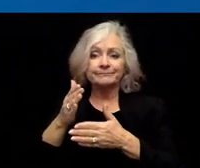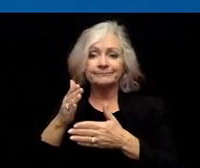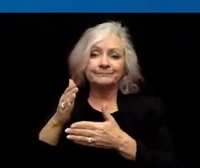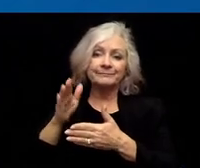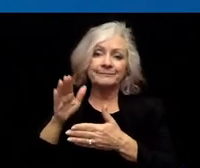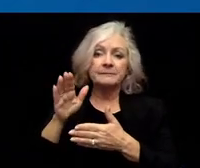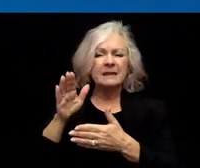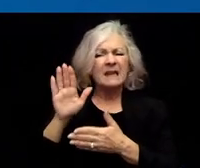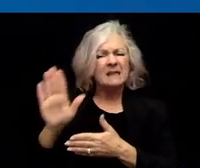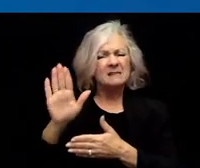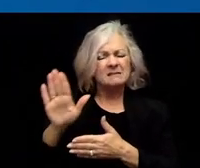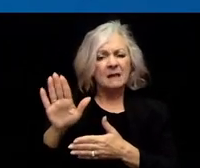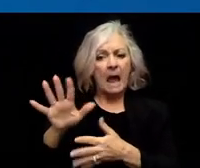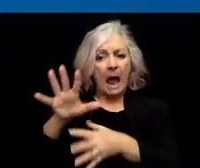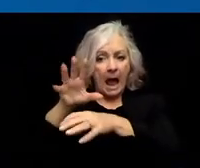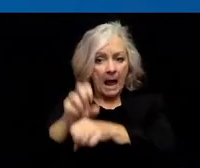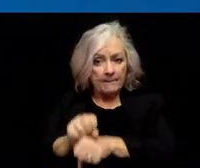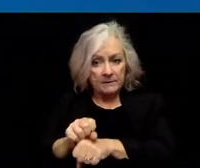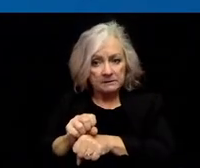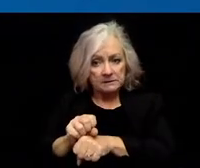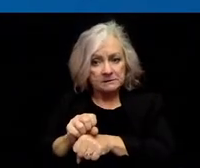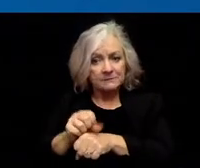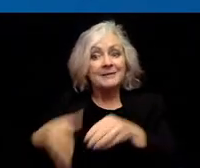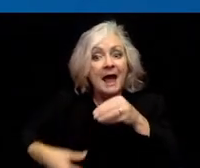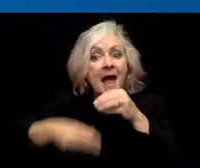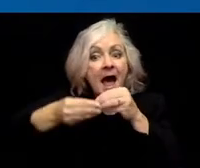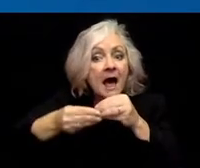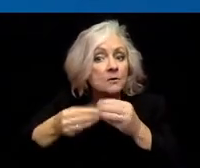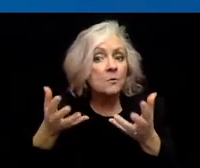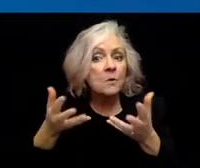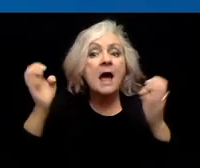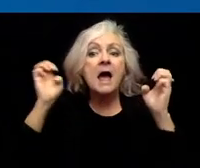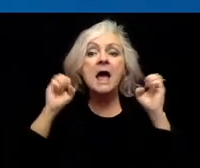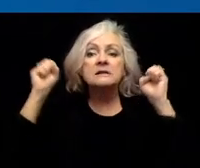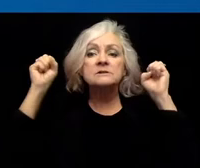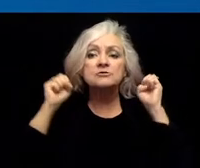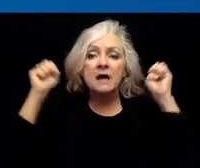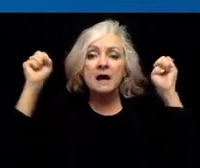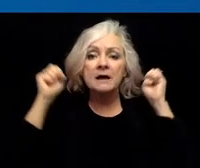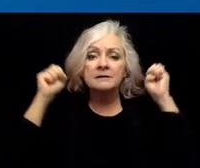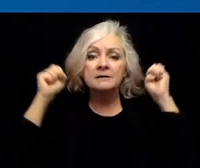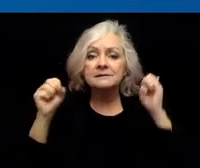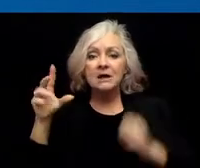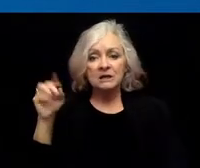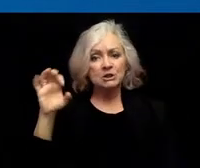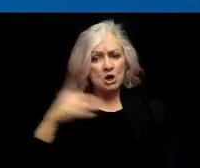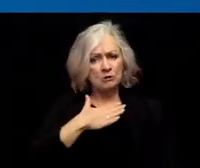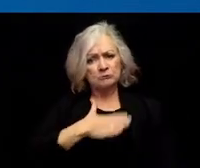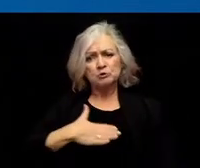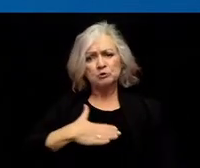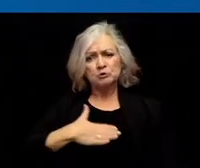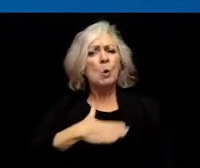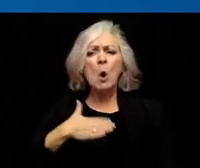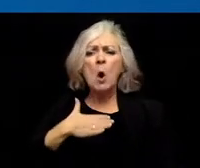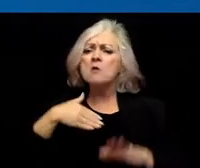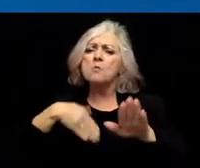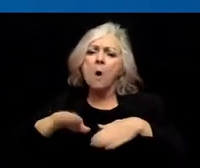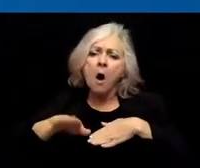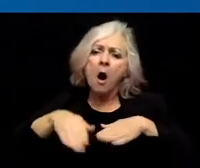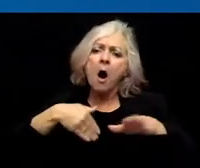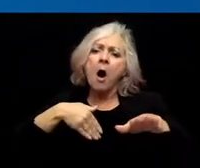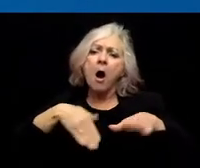habits with exercise. And so Derek was very keen to walk. He was very keen